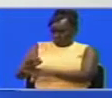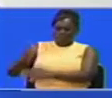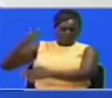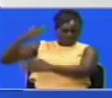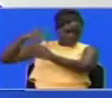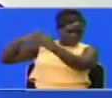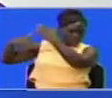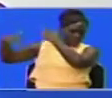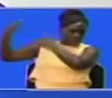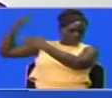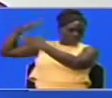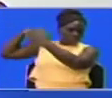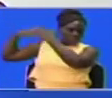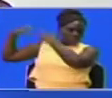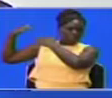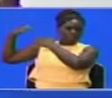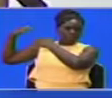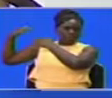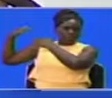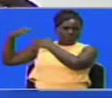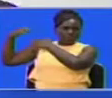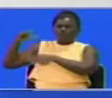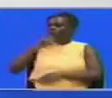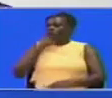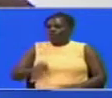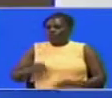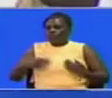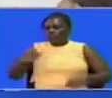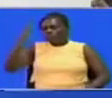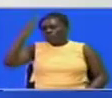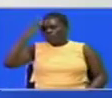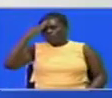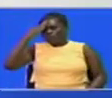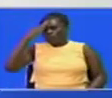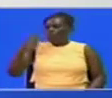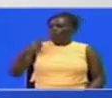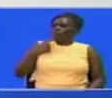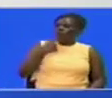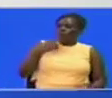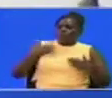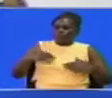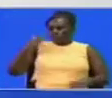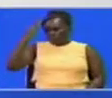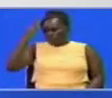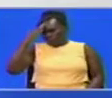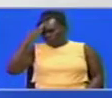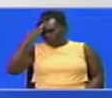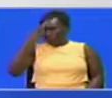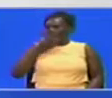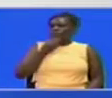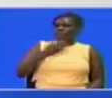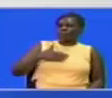long, long, long time ago. Our elders know, the elders of the Pokot know, our fathers